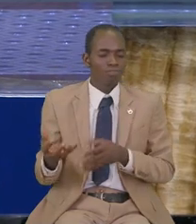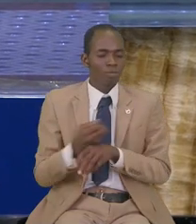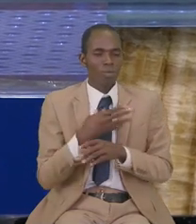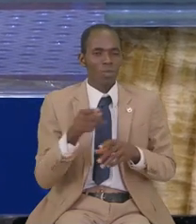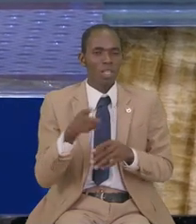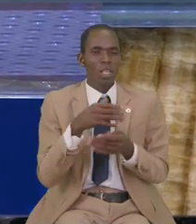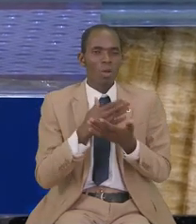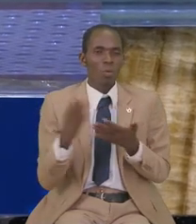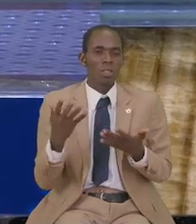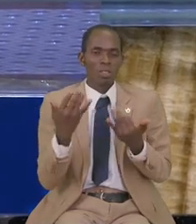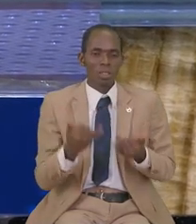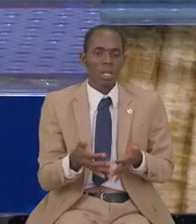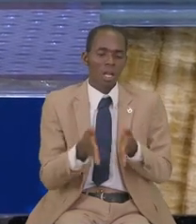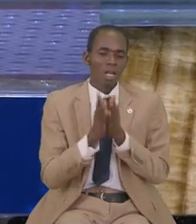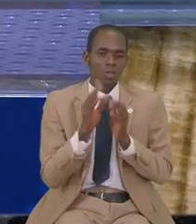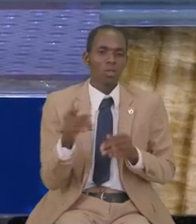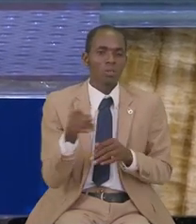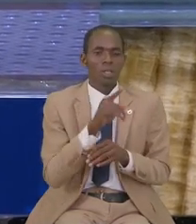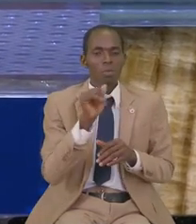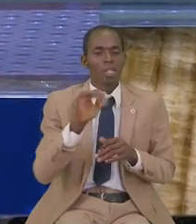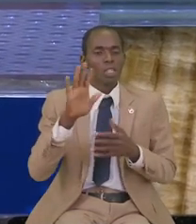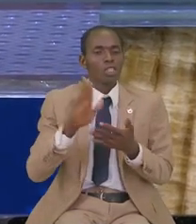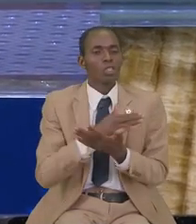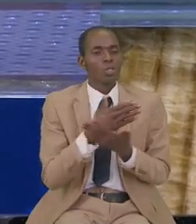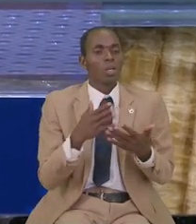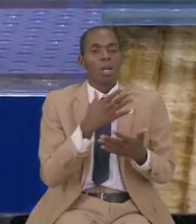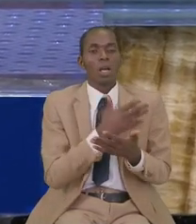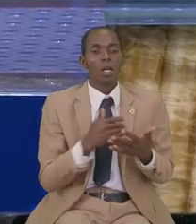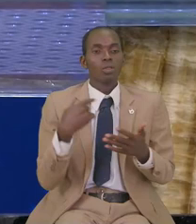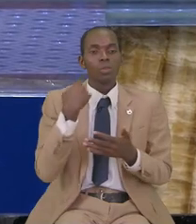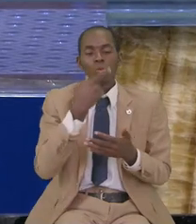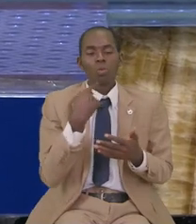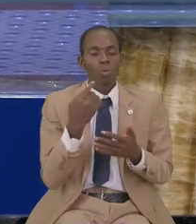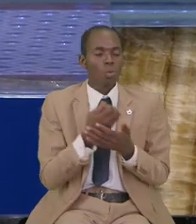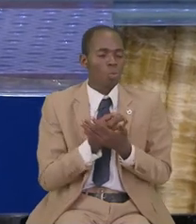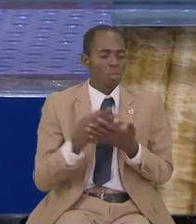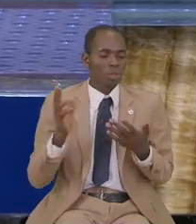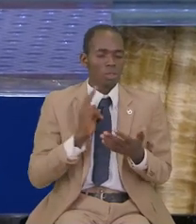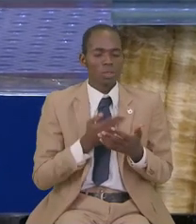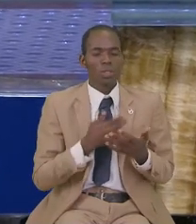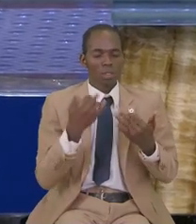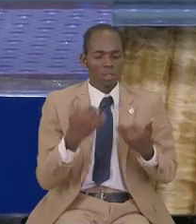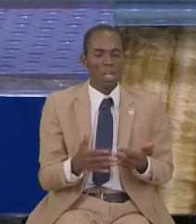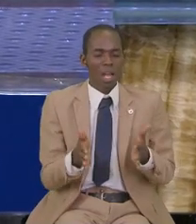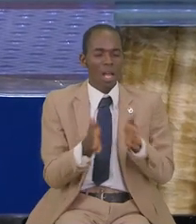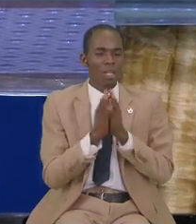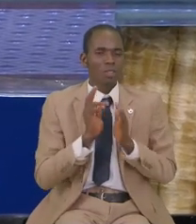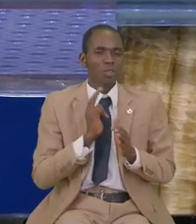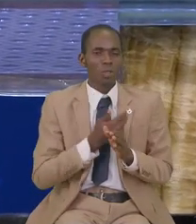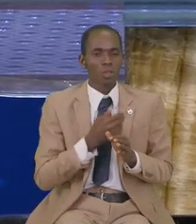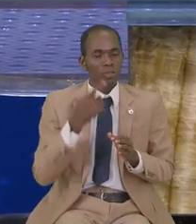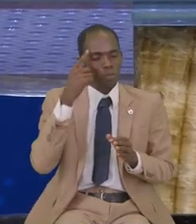them a song. And they that wasted us required of us meat, saying,